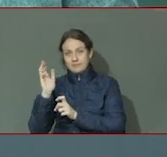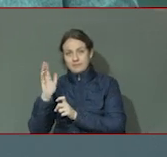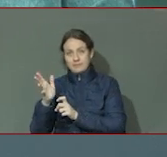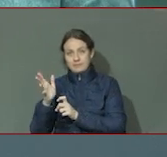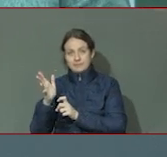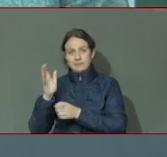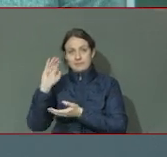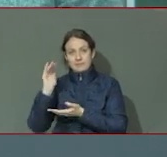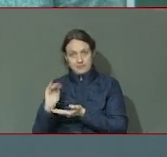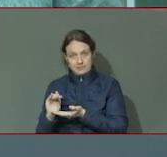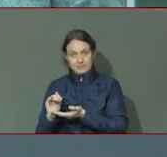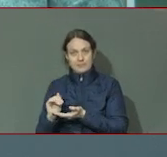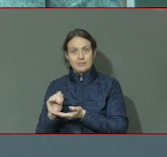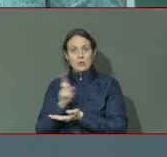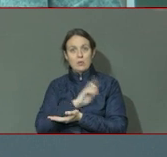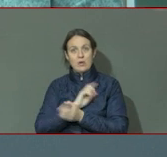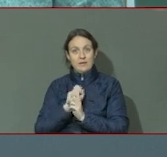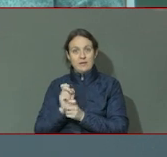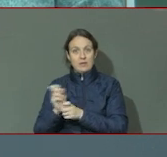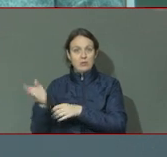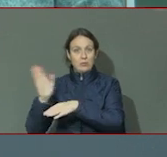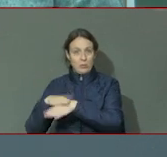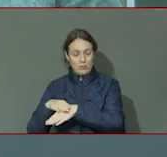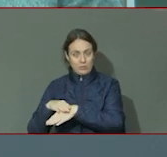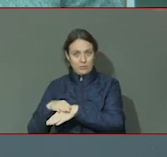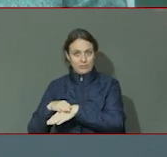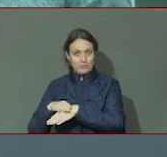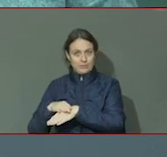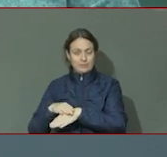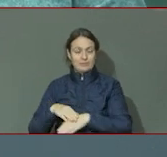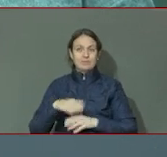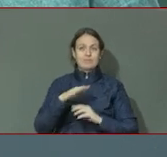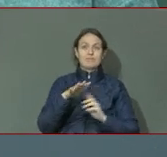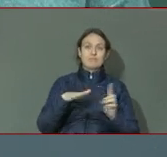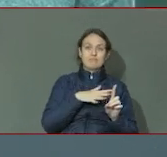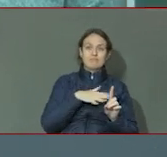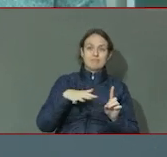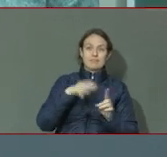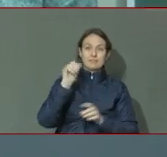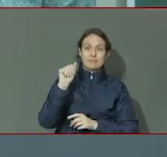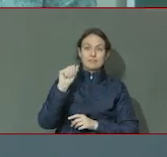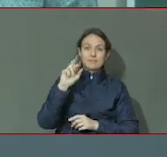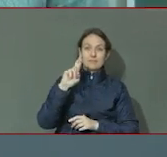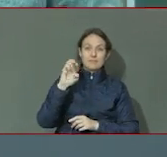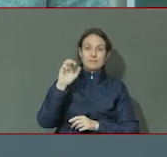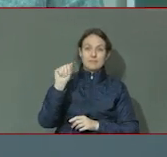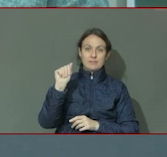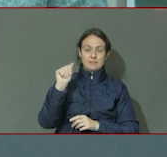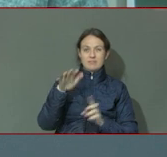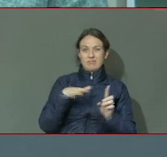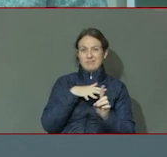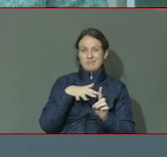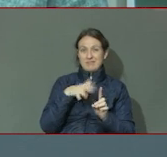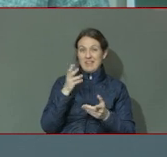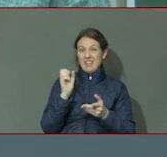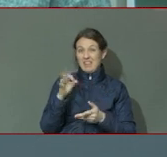activation energy. I give an alternative path. Surface area. Just think about the following. If I